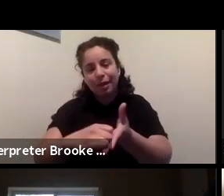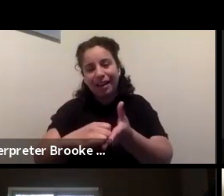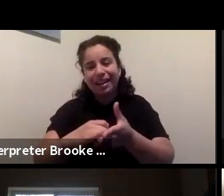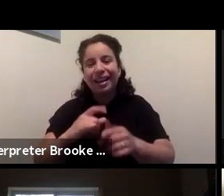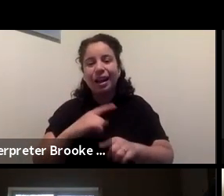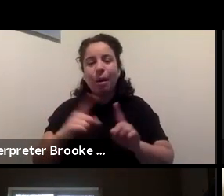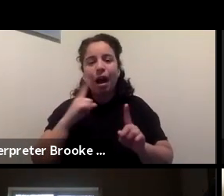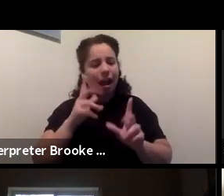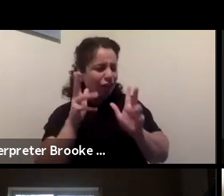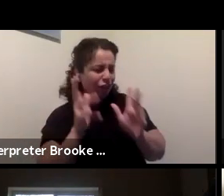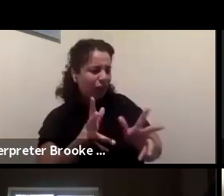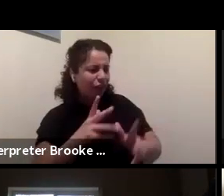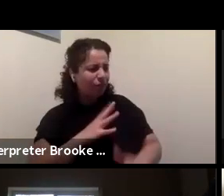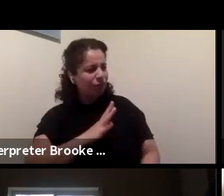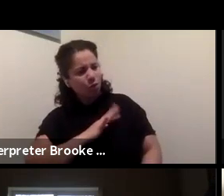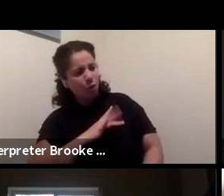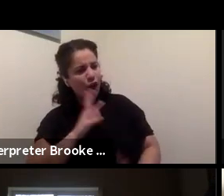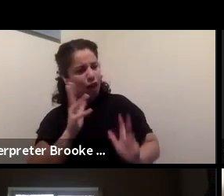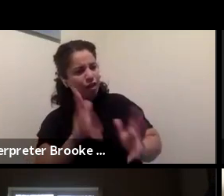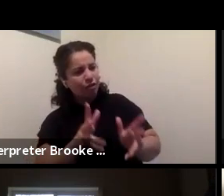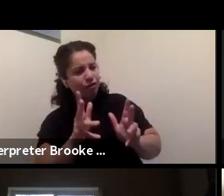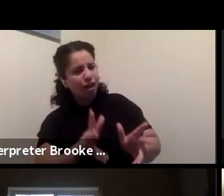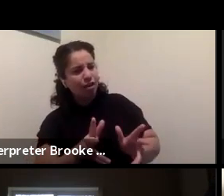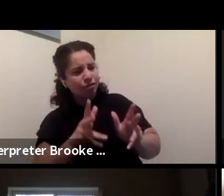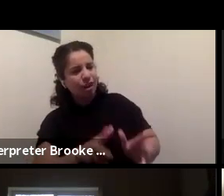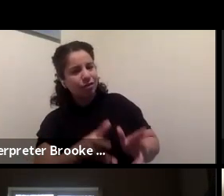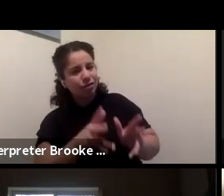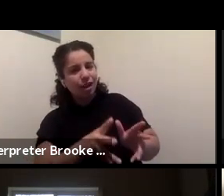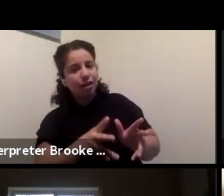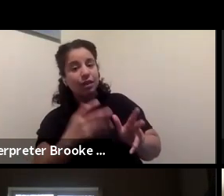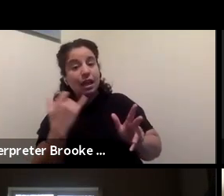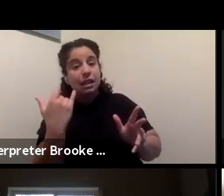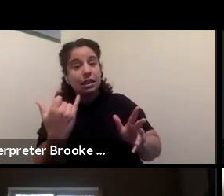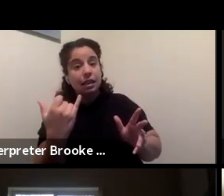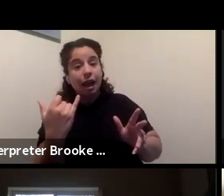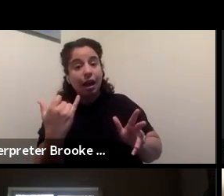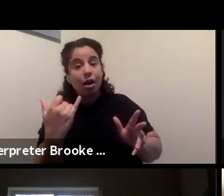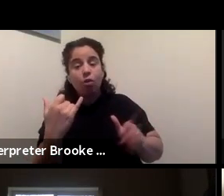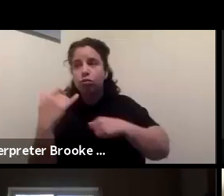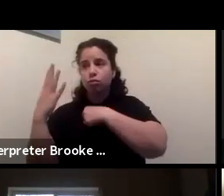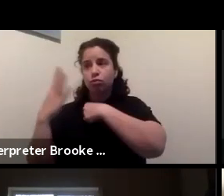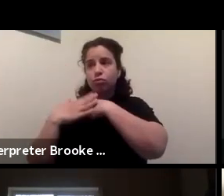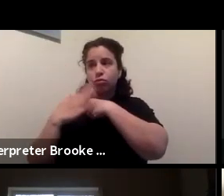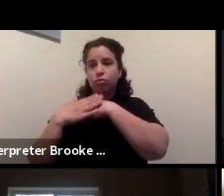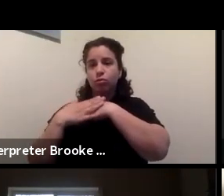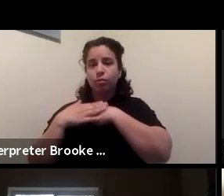it was cool. And now I am gifted with a bunch of beautiful